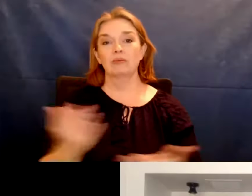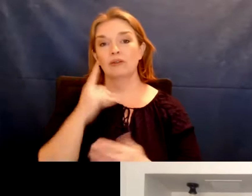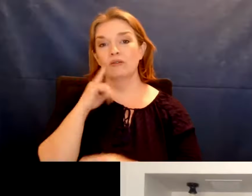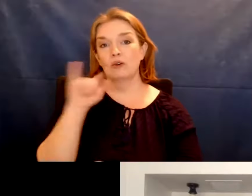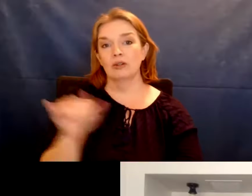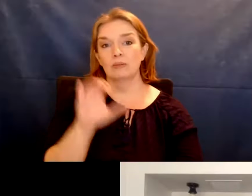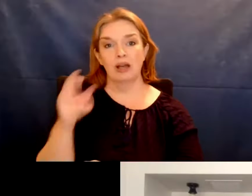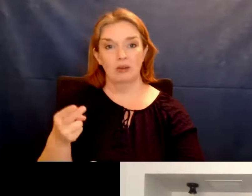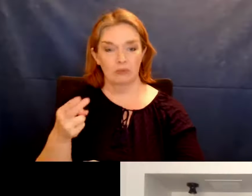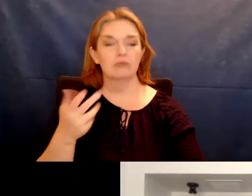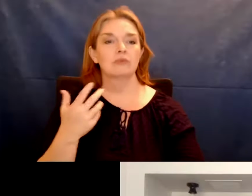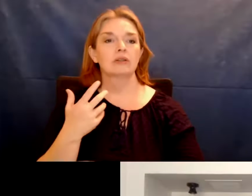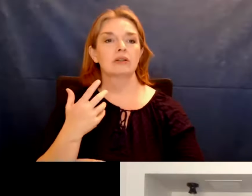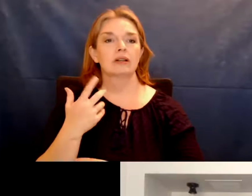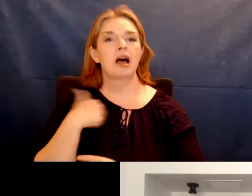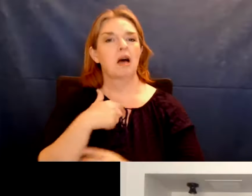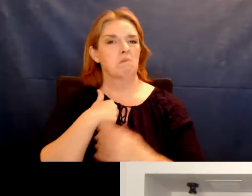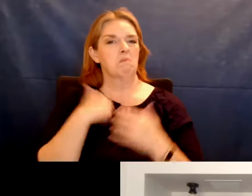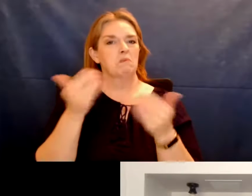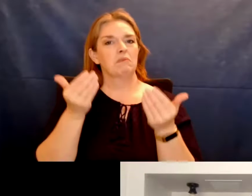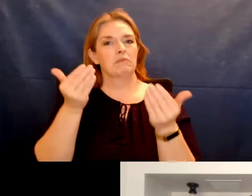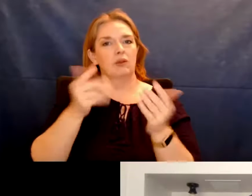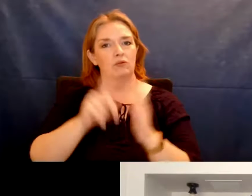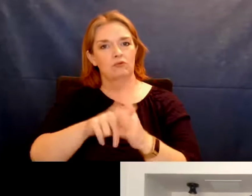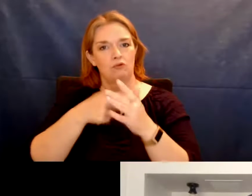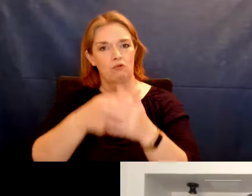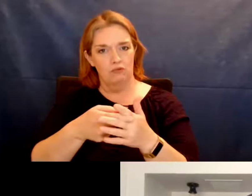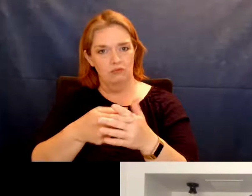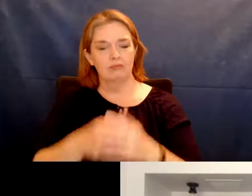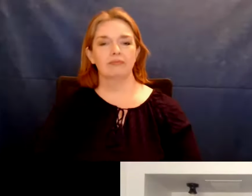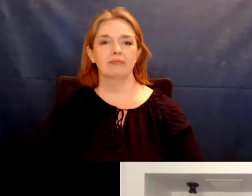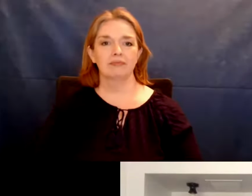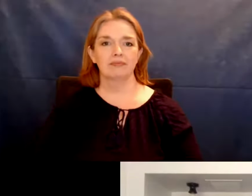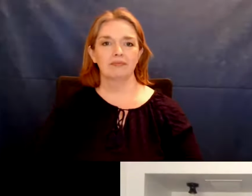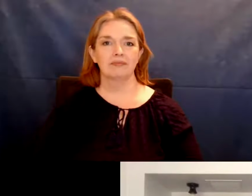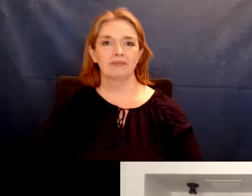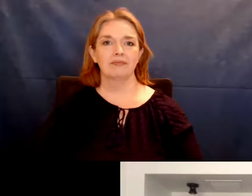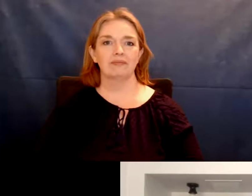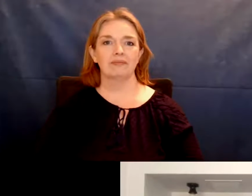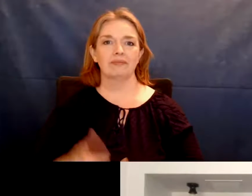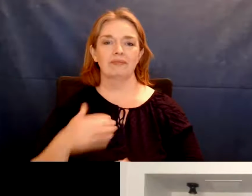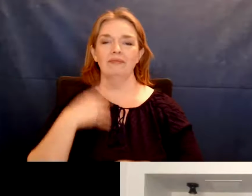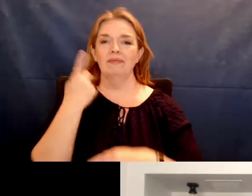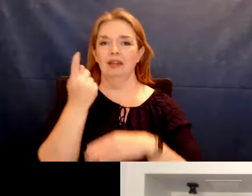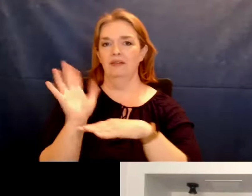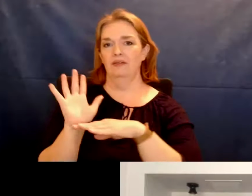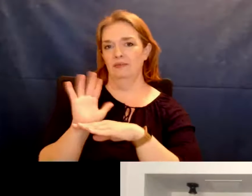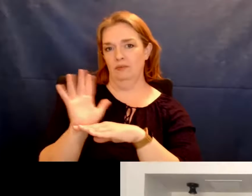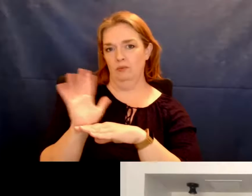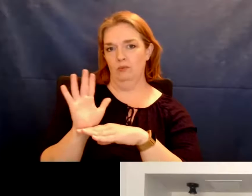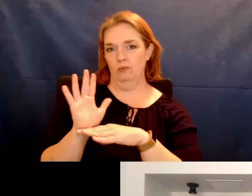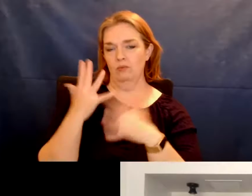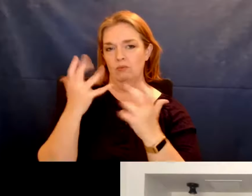I'm gonna go ahead and get started. I'm gonna share a video of